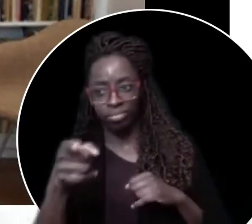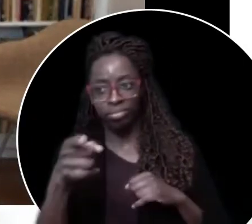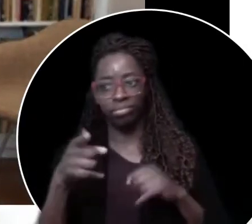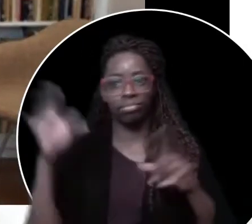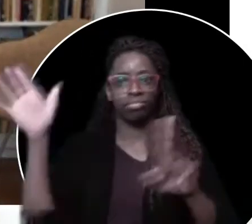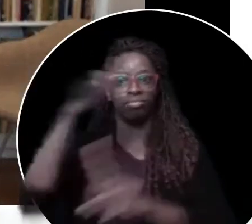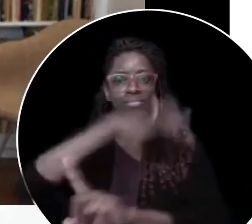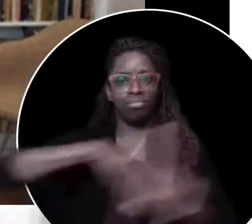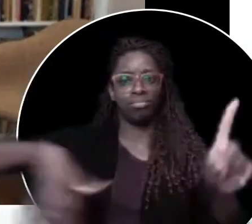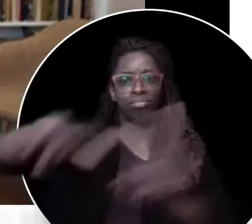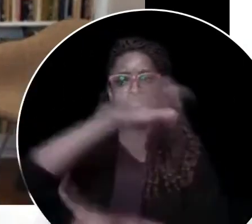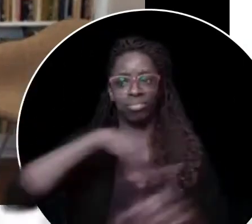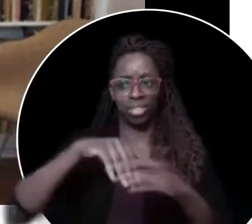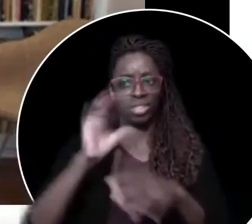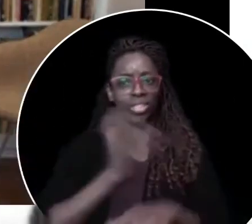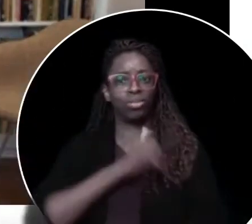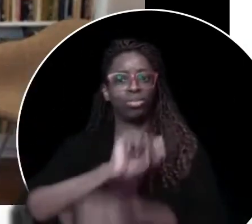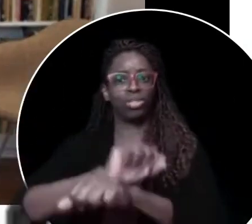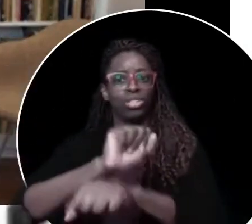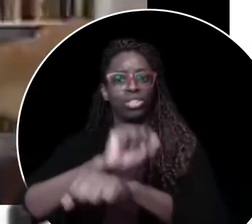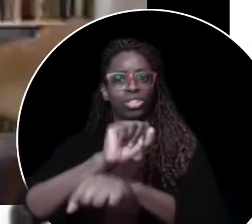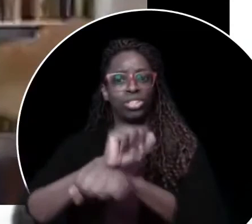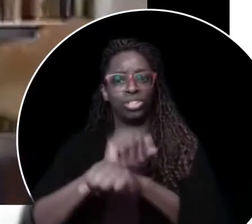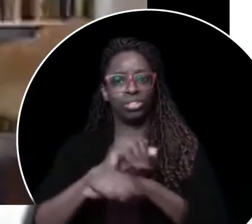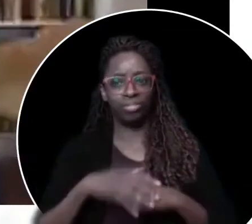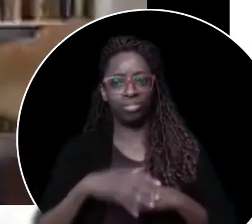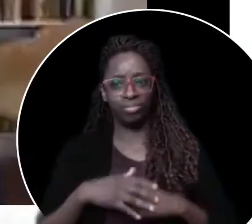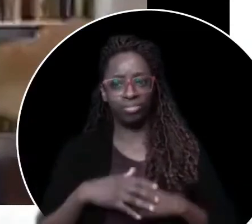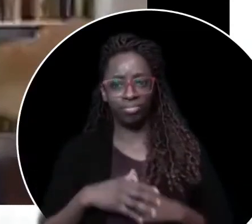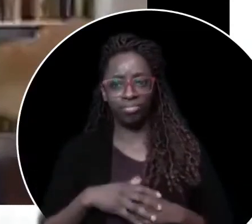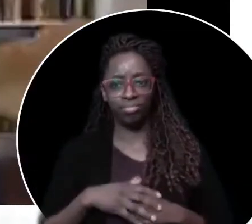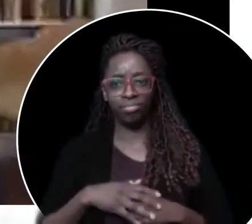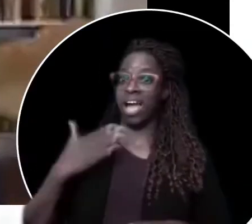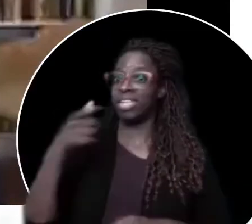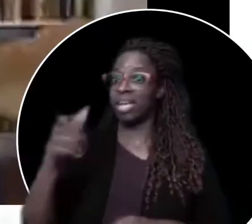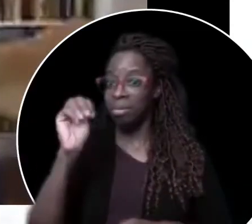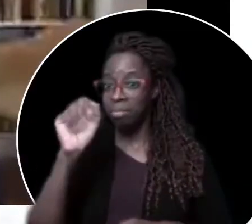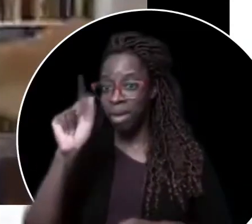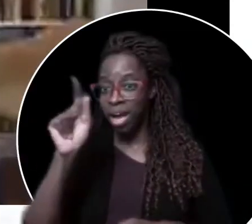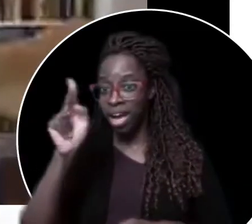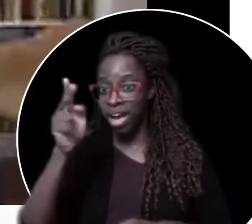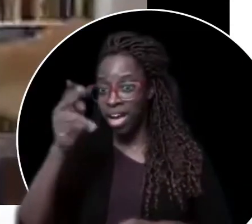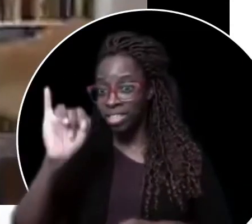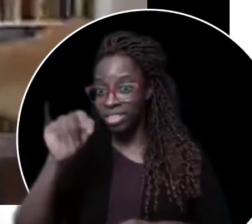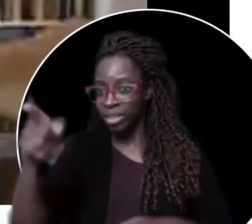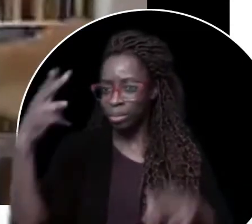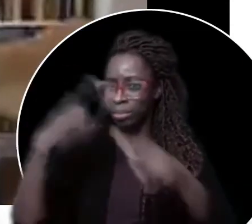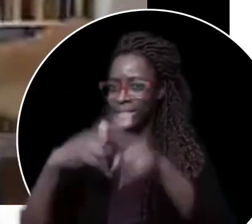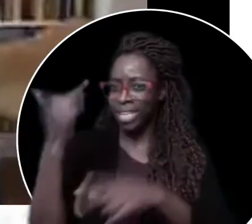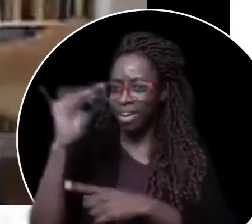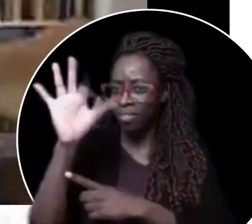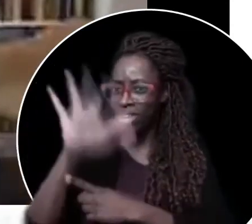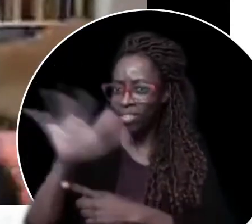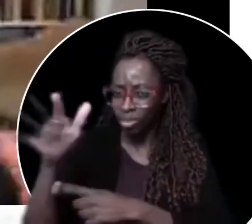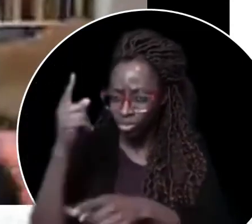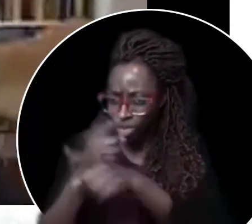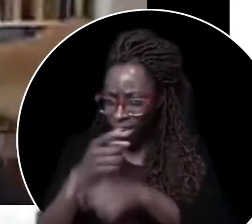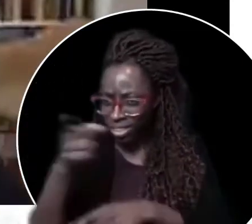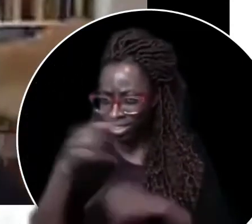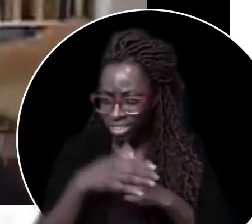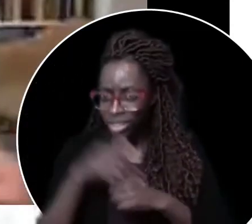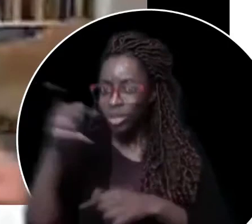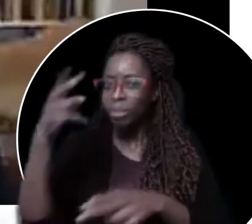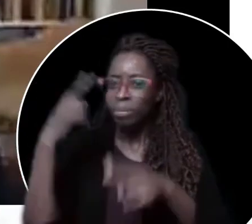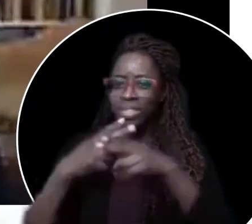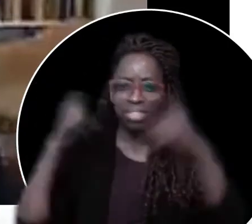1955 and Bandung, right? You mentioned the anniversary of Bandung. I think it's important to be inspired